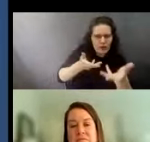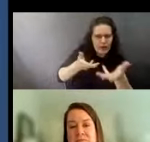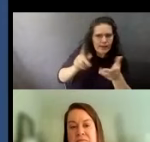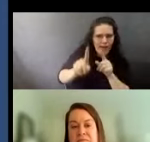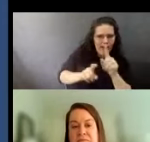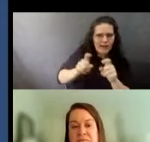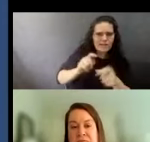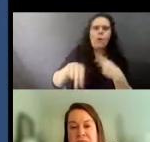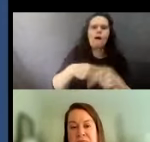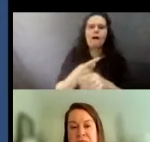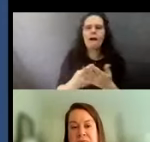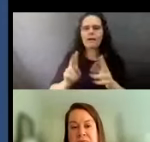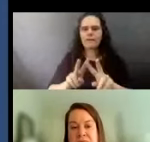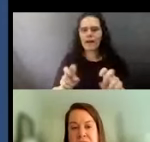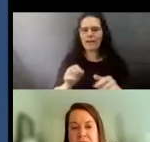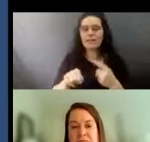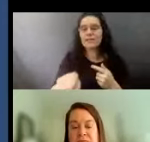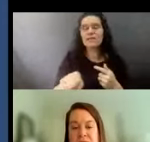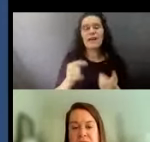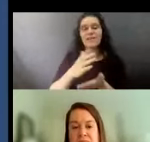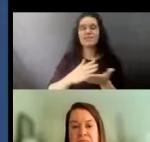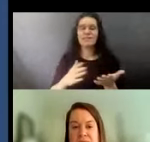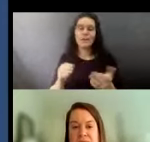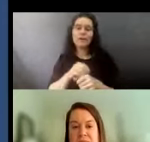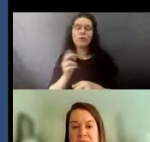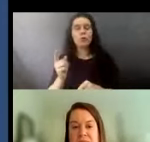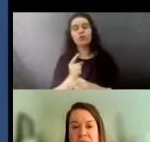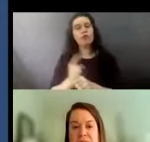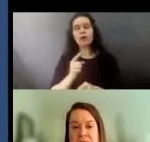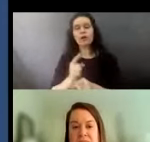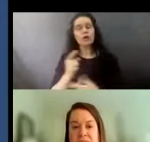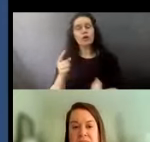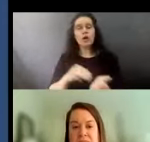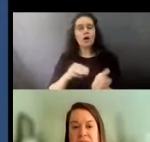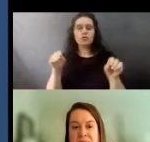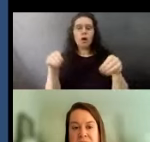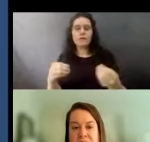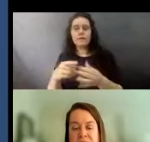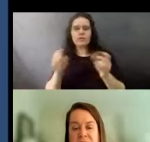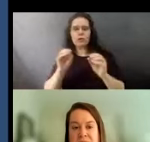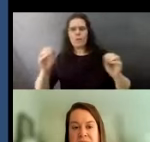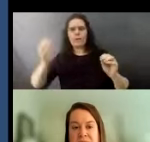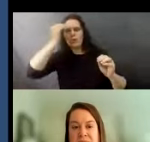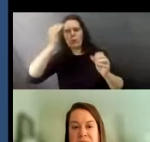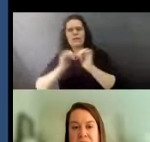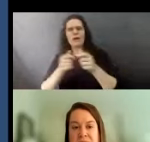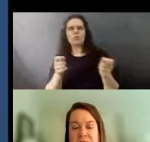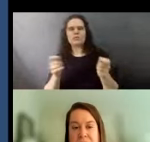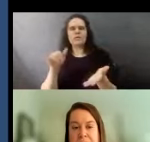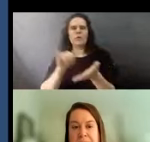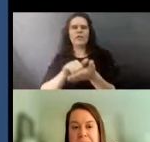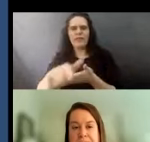might not be available in your typical primary care office. And yet we're seeing this over and over as one